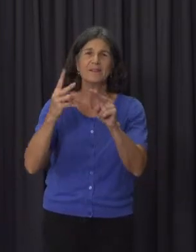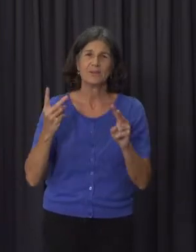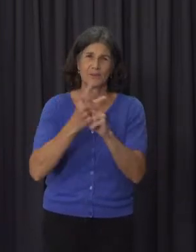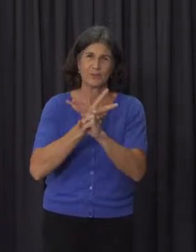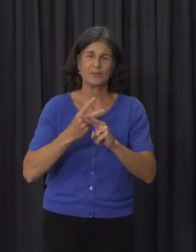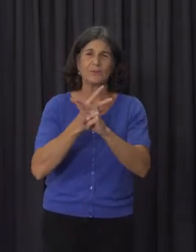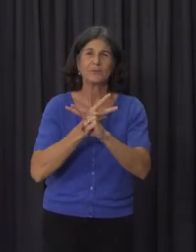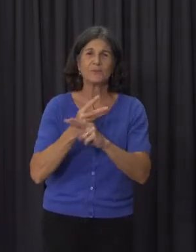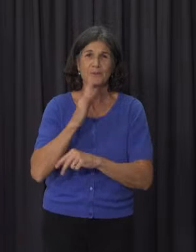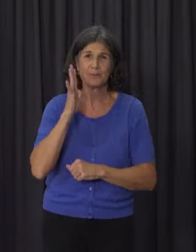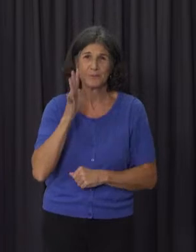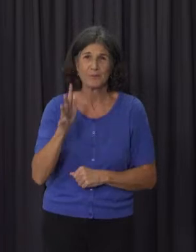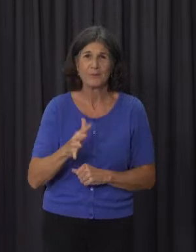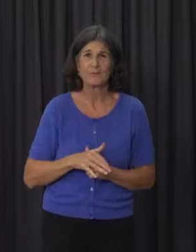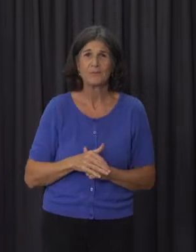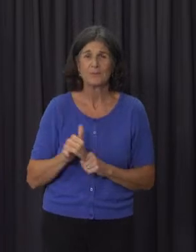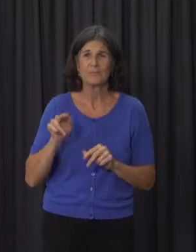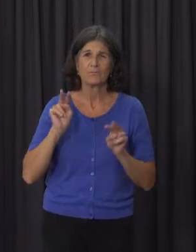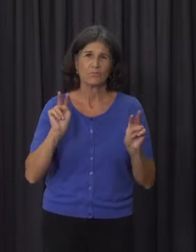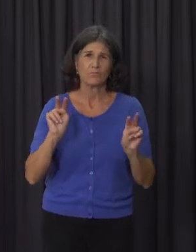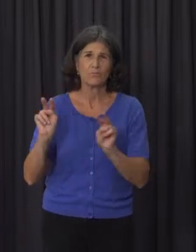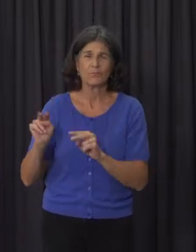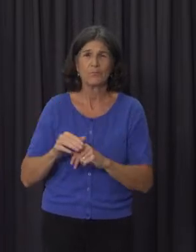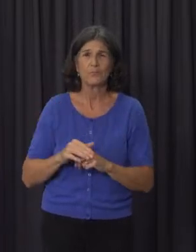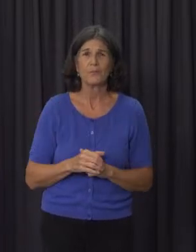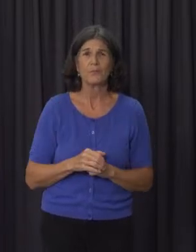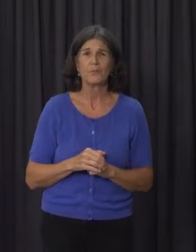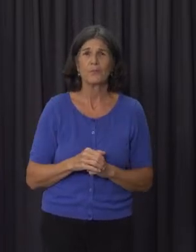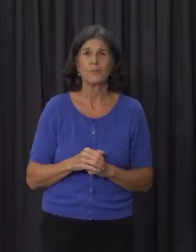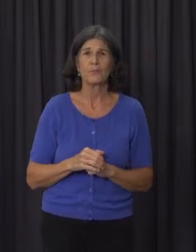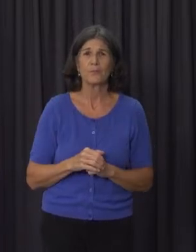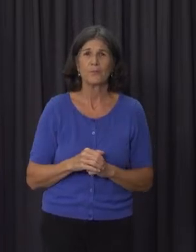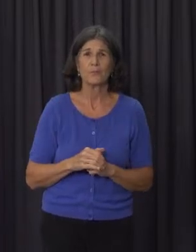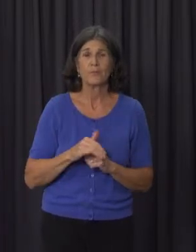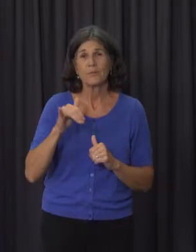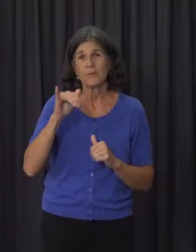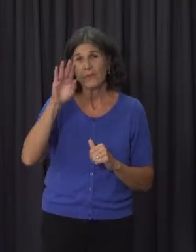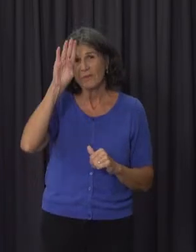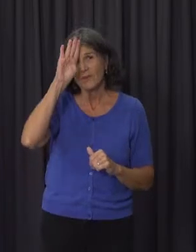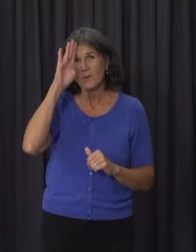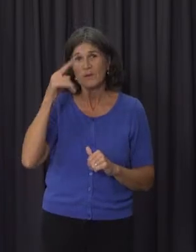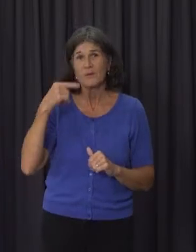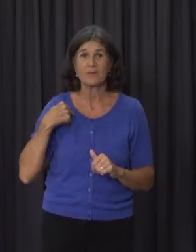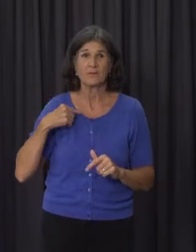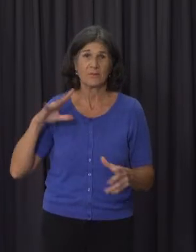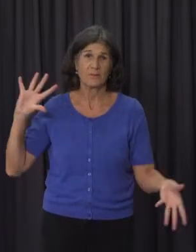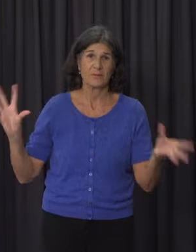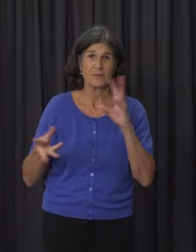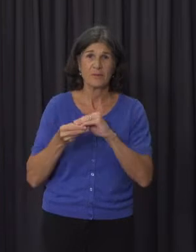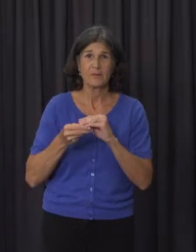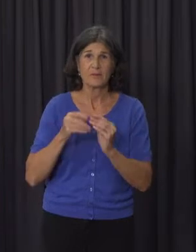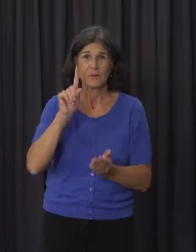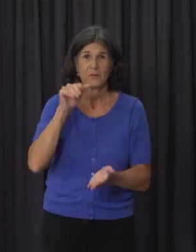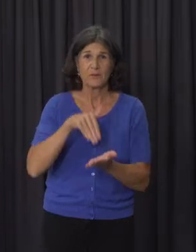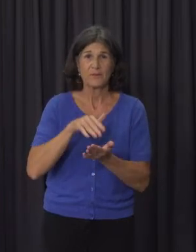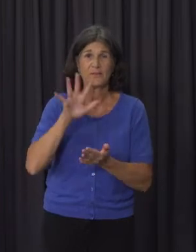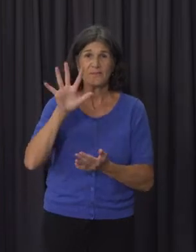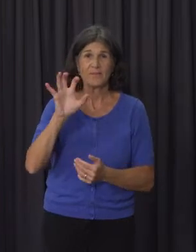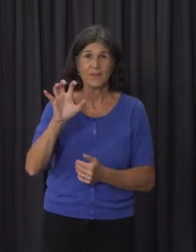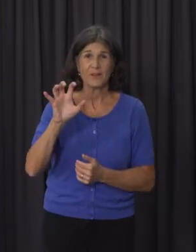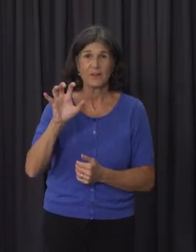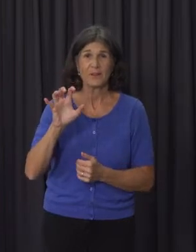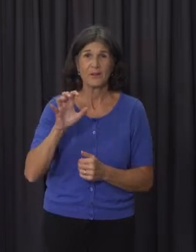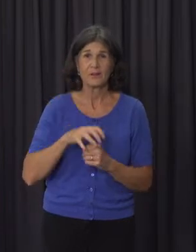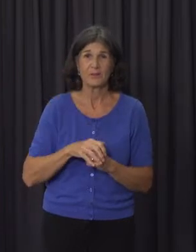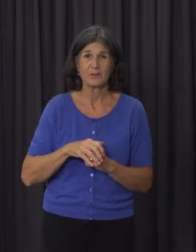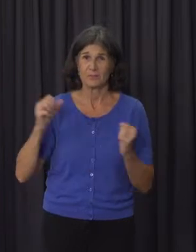wildland firefighters, heavy equipment, and air tankers hard at work and responding to wildfires in the province. Helicopter operators